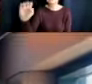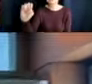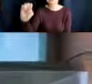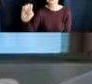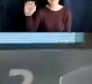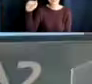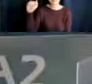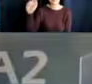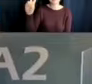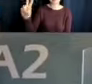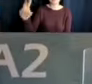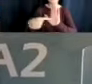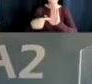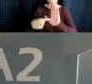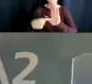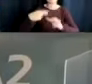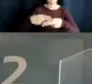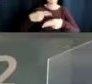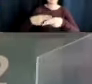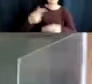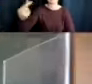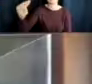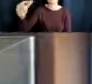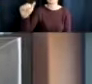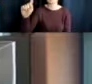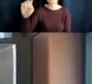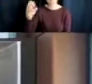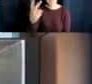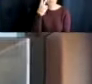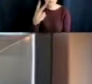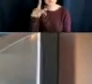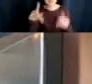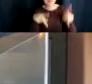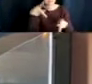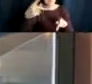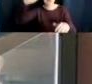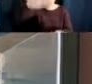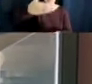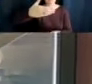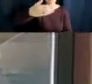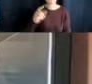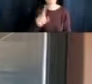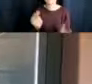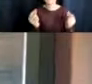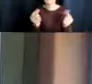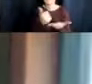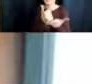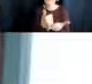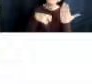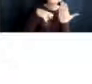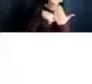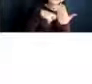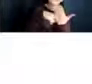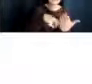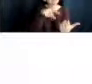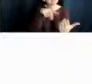gate and these lovely people, ladies behind here, do stuff at the gate. They help you with your tickets and they'll check your tickets and then you